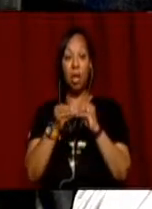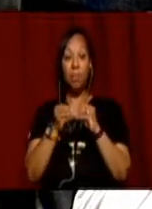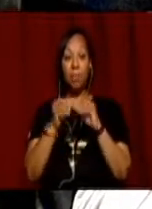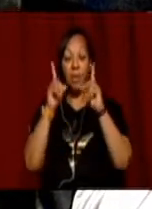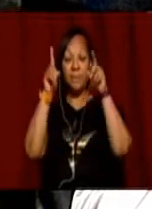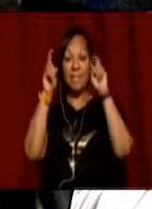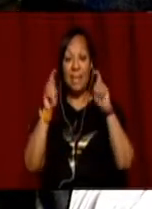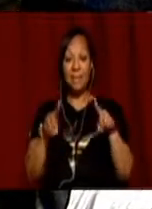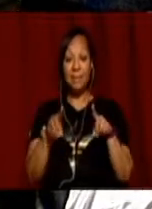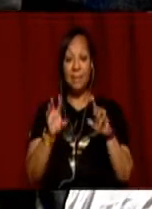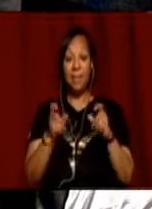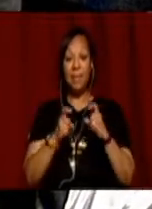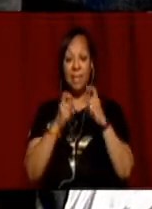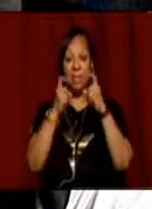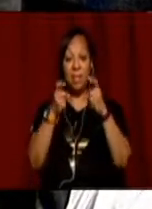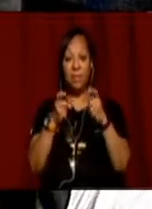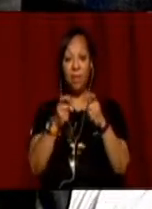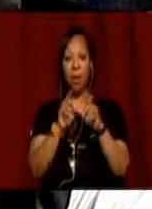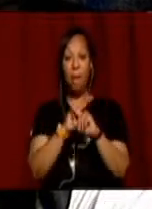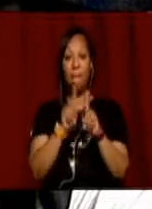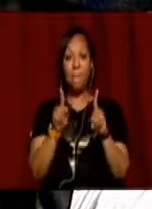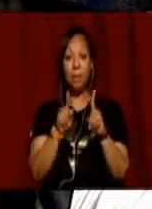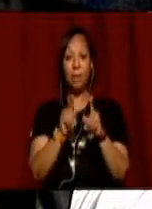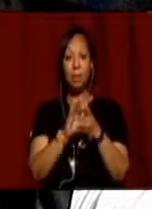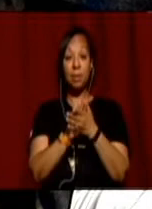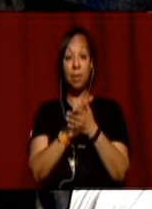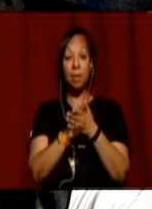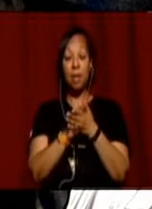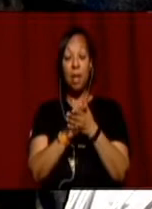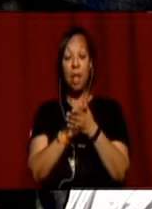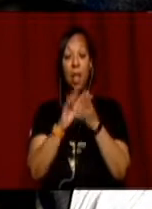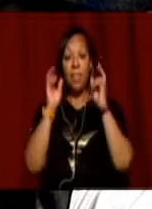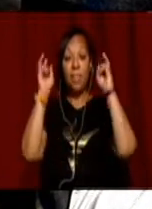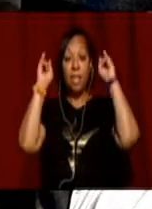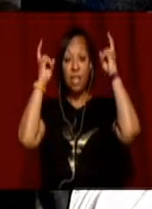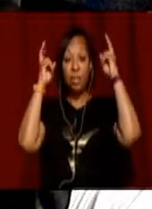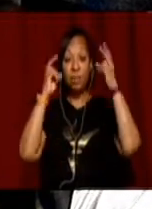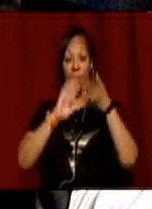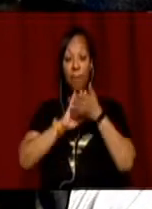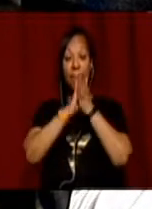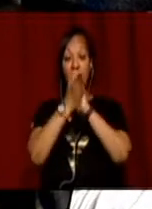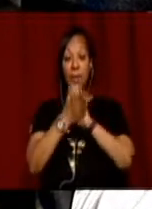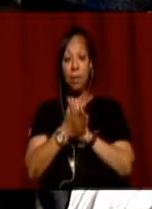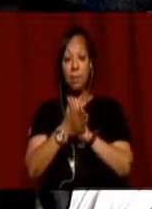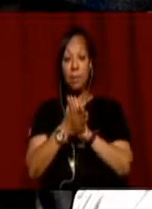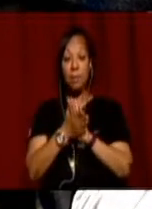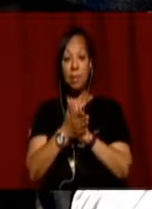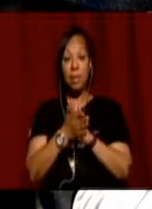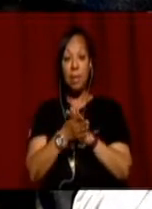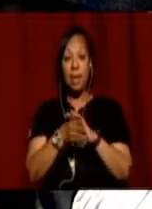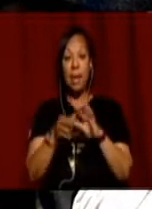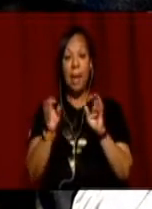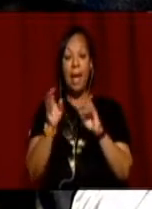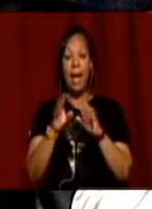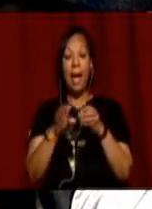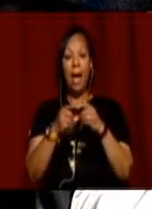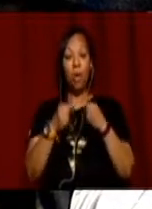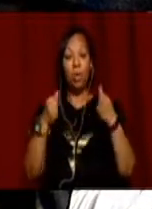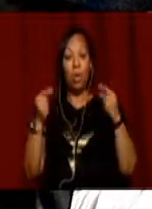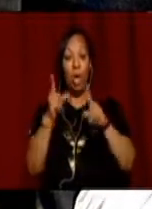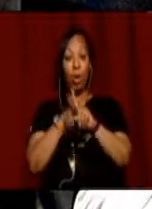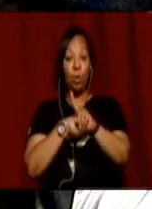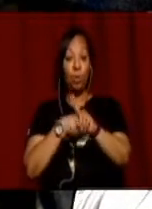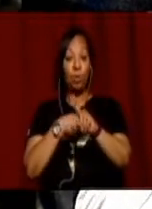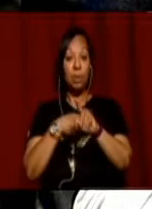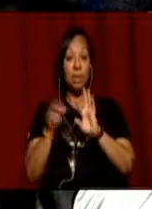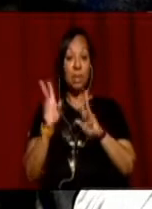are delivered, but the issue becomes how long does it take people to get their results back?